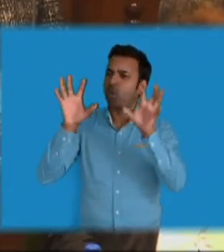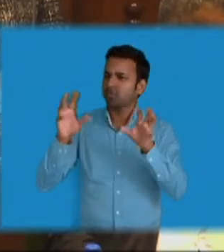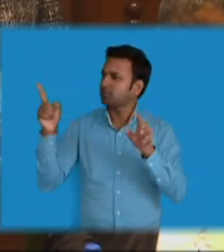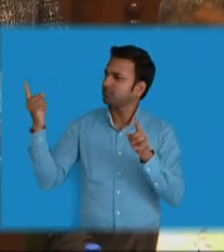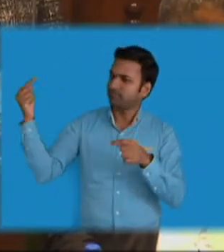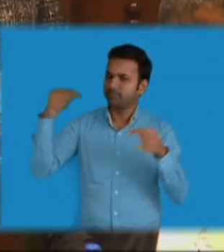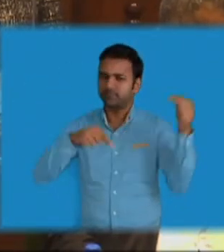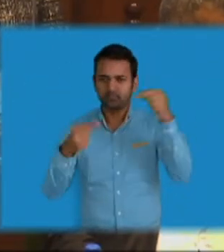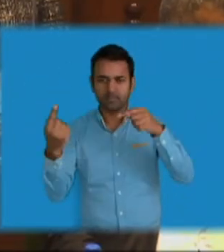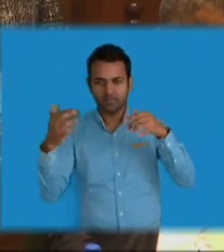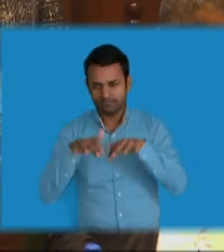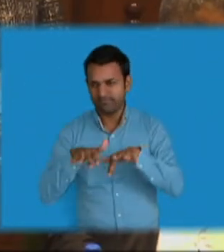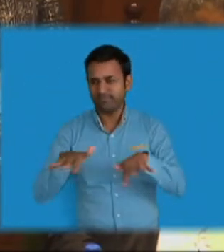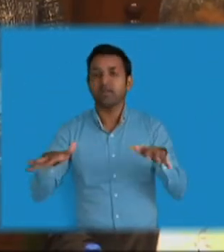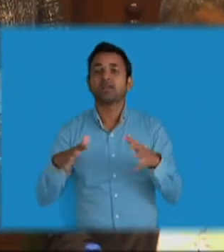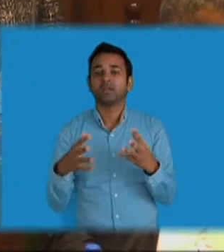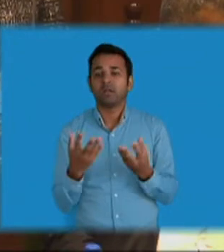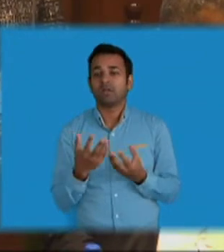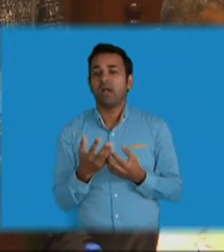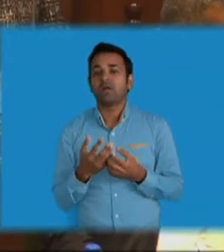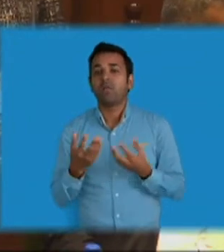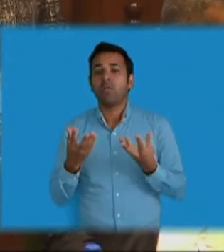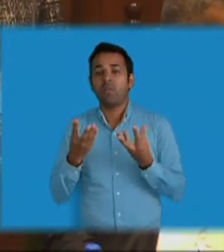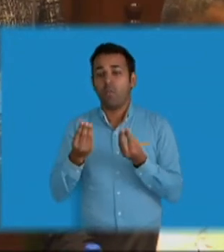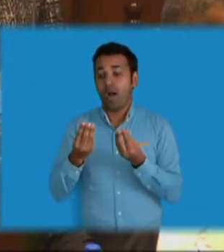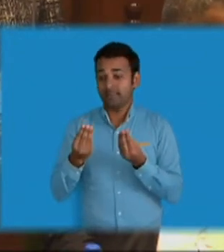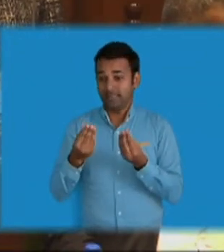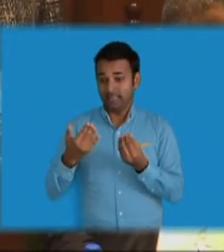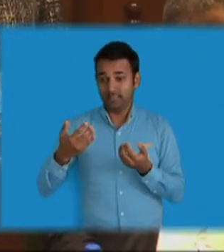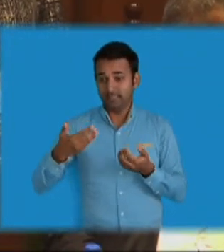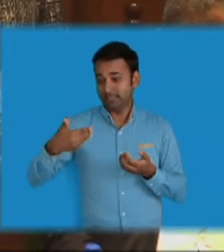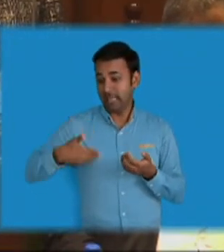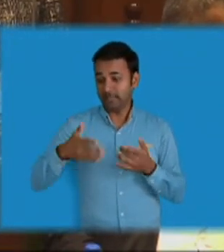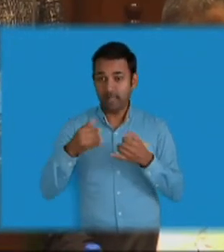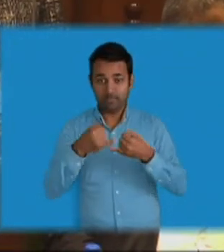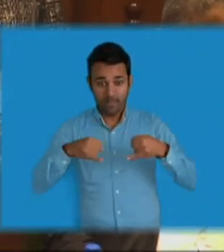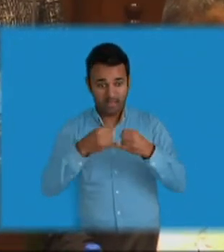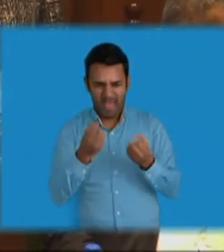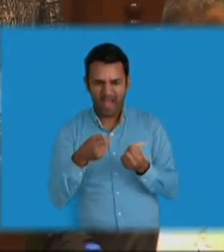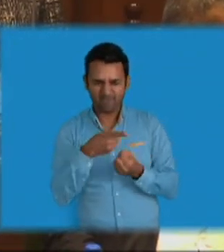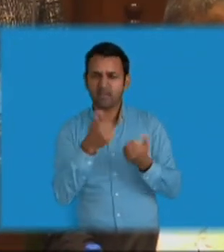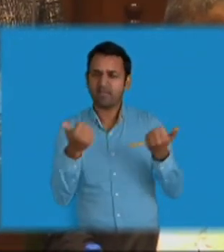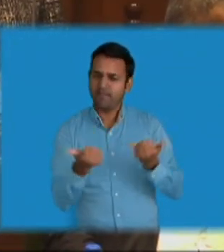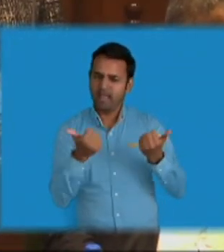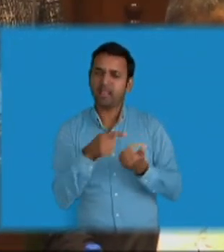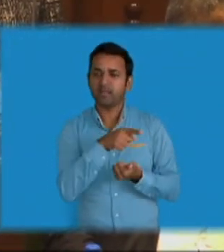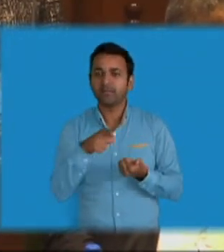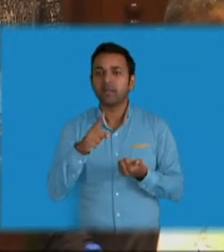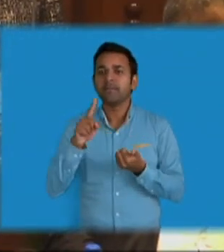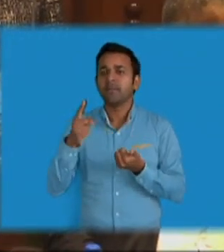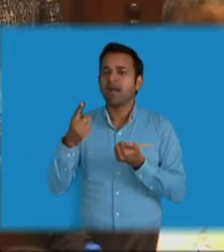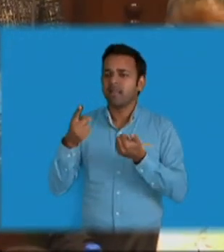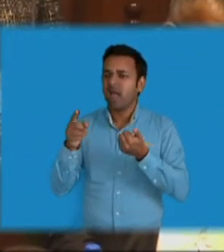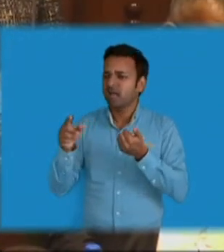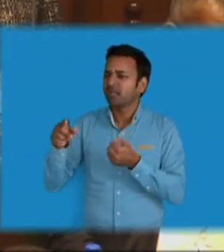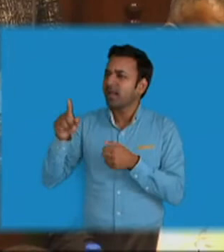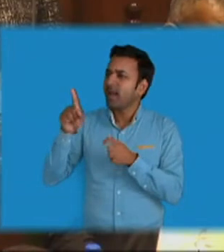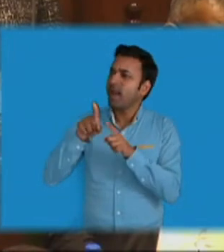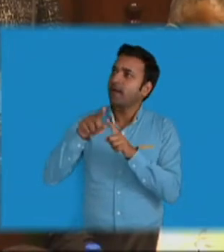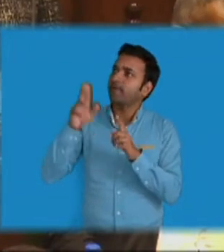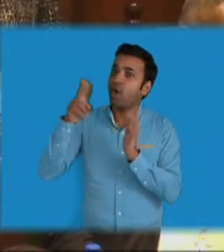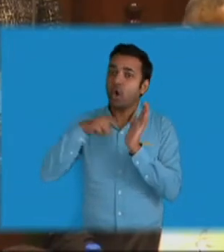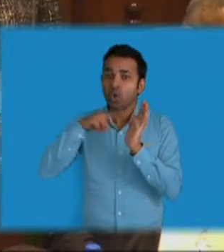side of the islands. A typical example is the forest stand along the Nausori and Korovo